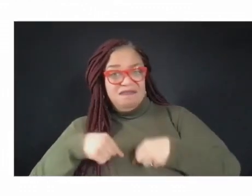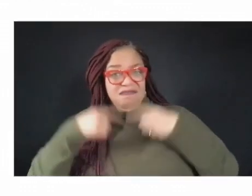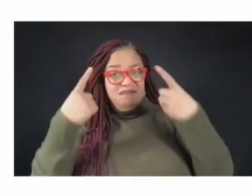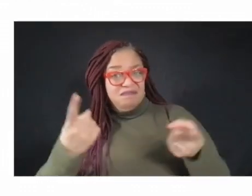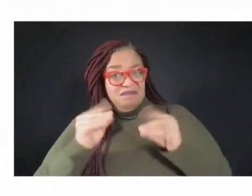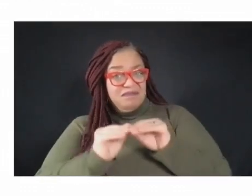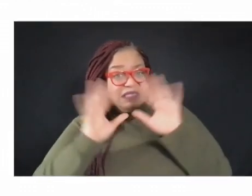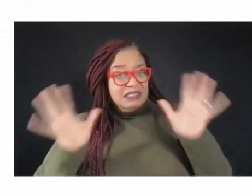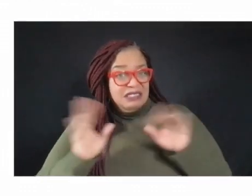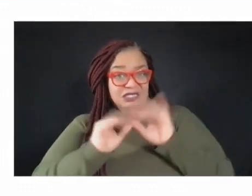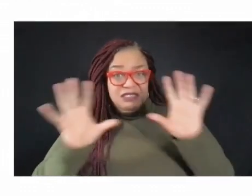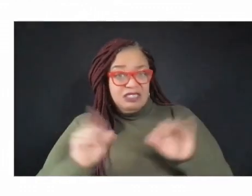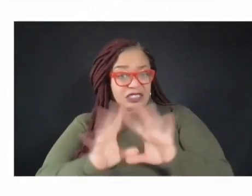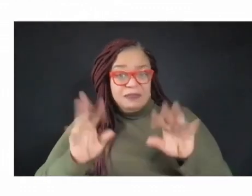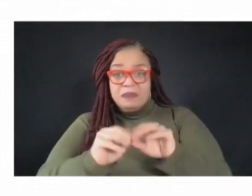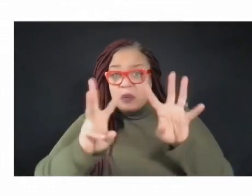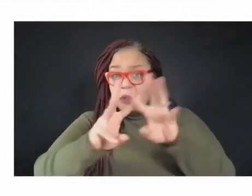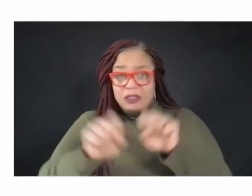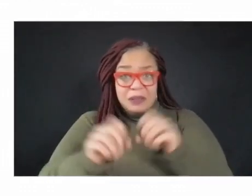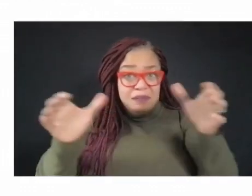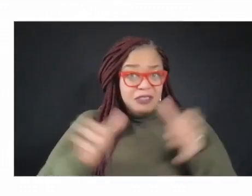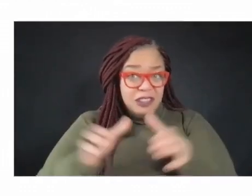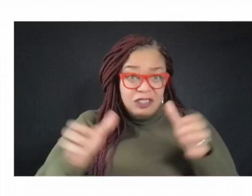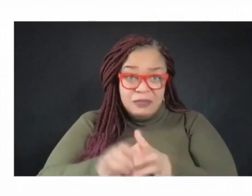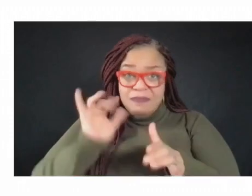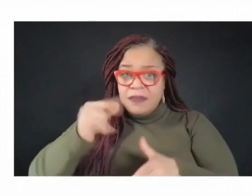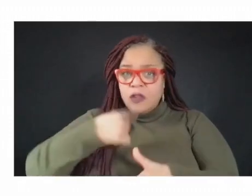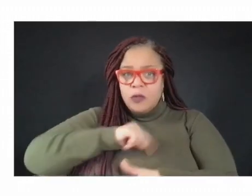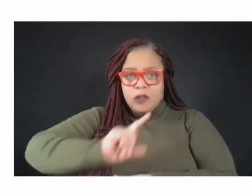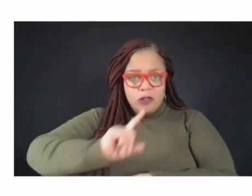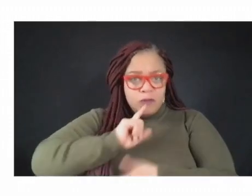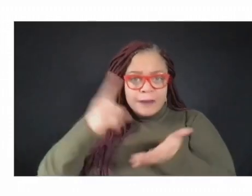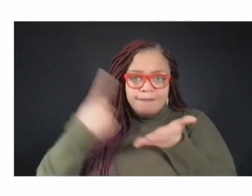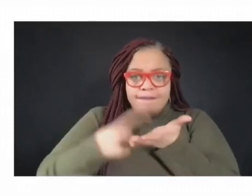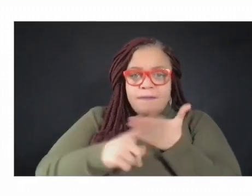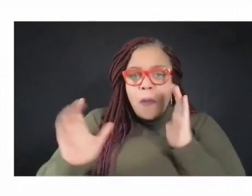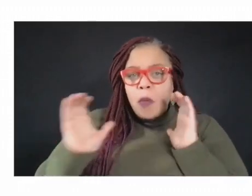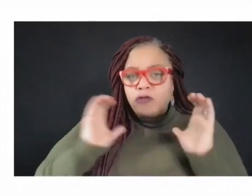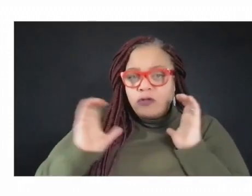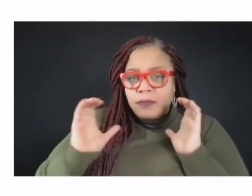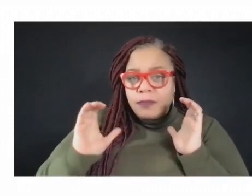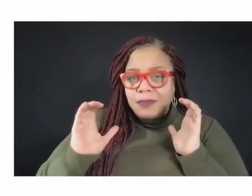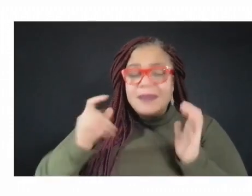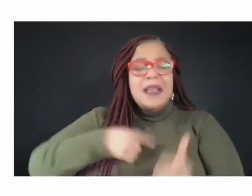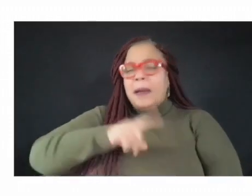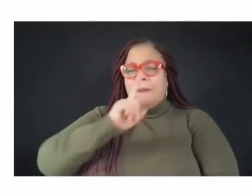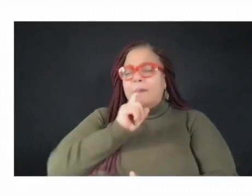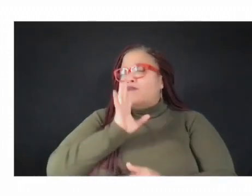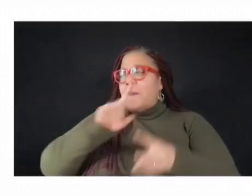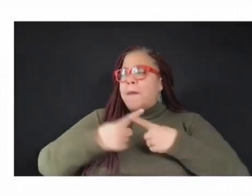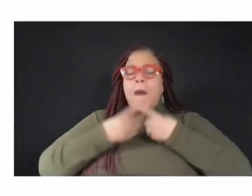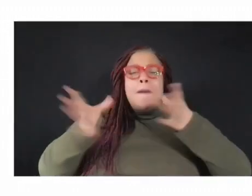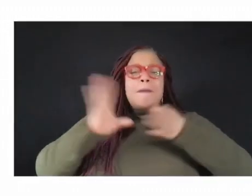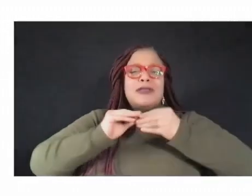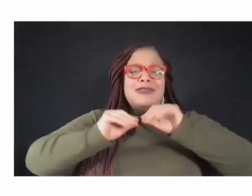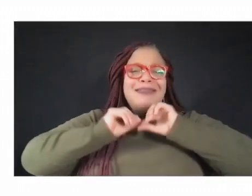about communication. We're not talking about messaging. And too frequently, the word that is